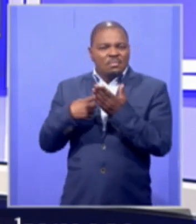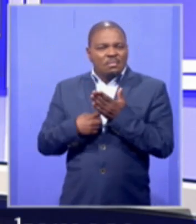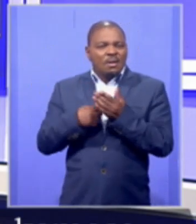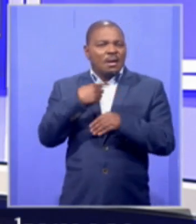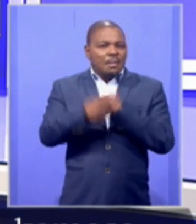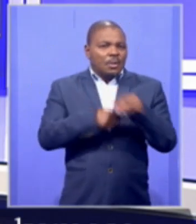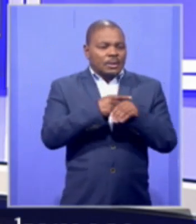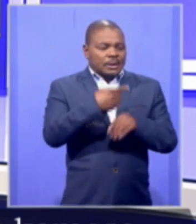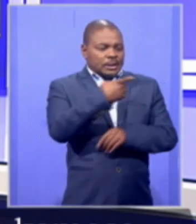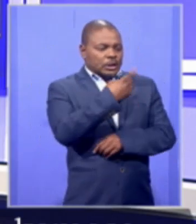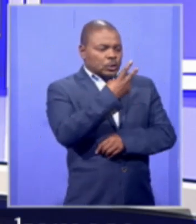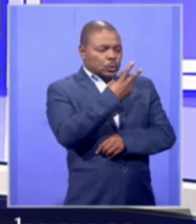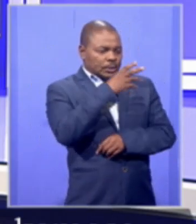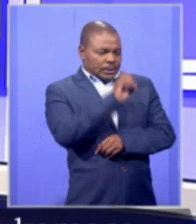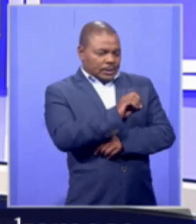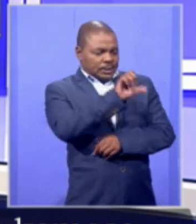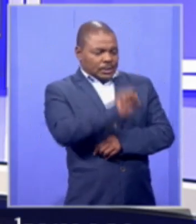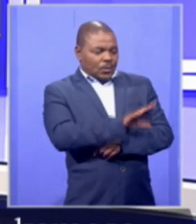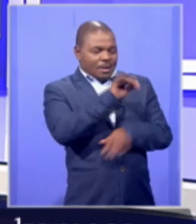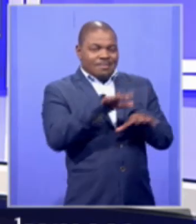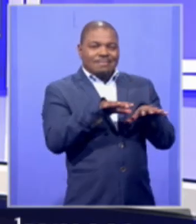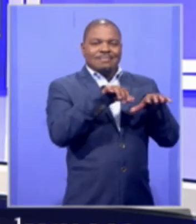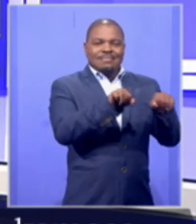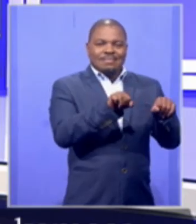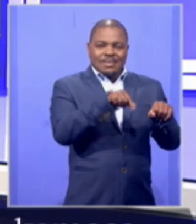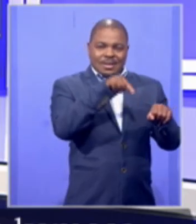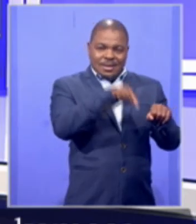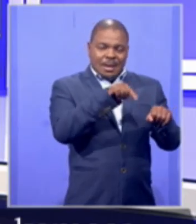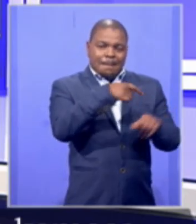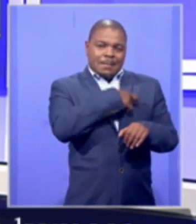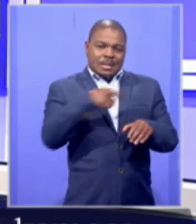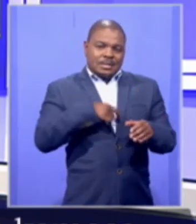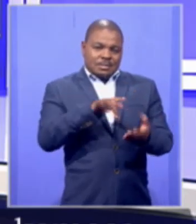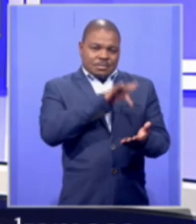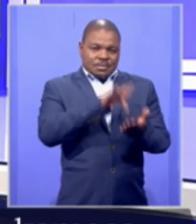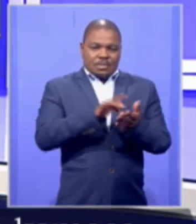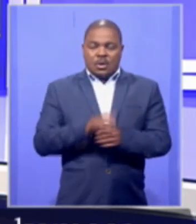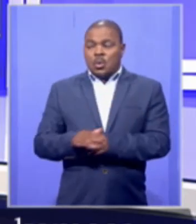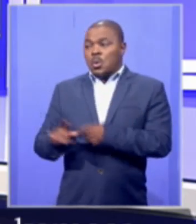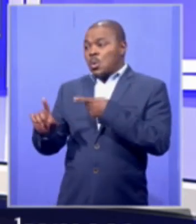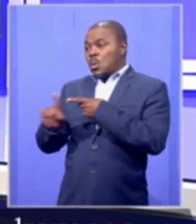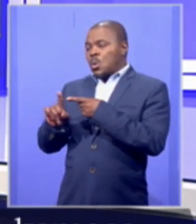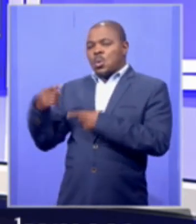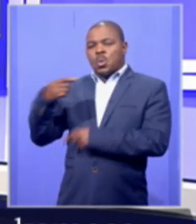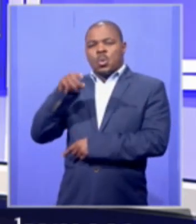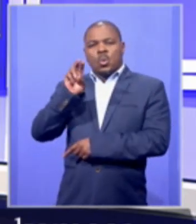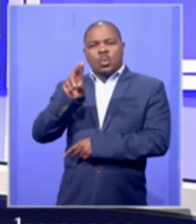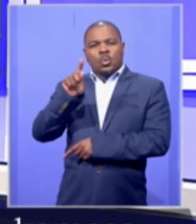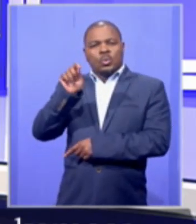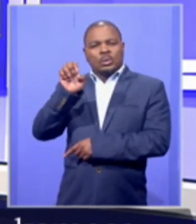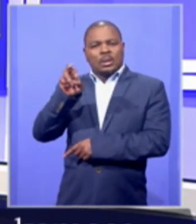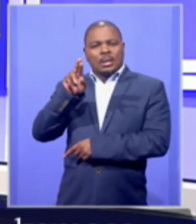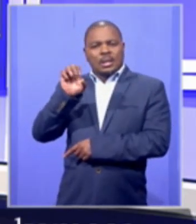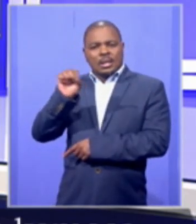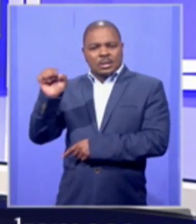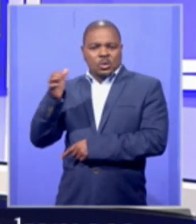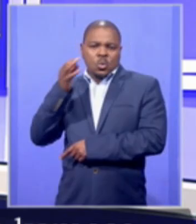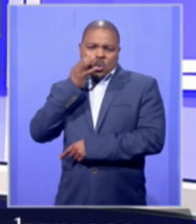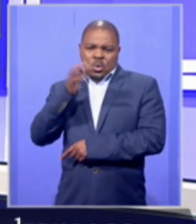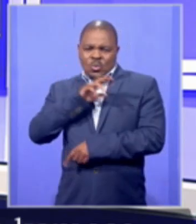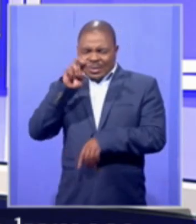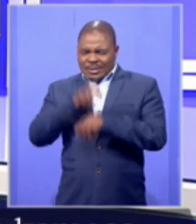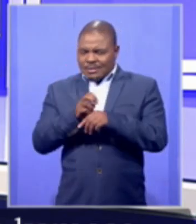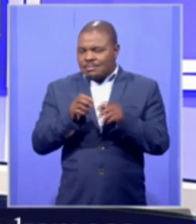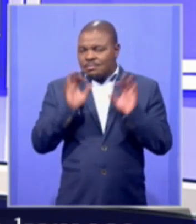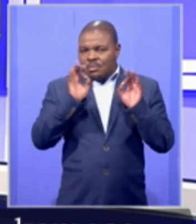jwa G20. Ka fa go jelengwe Guterres a re go tlhokagala tharabololo e maleba go samagana le